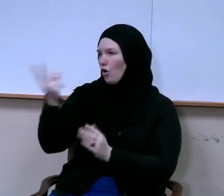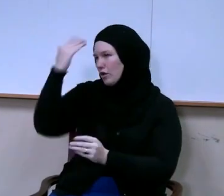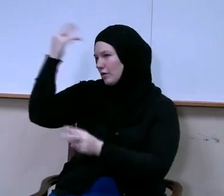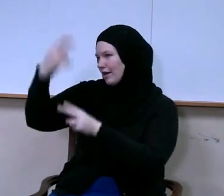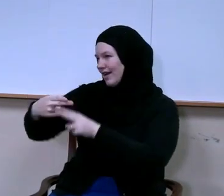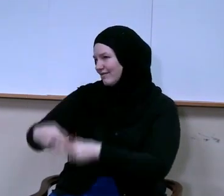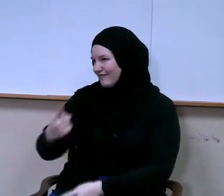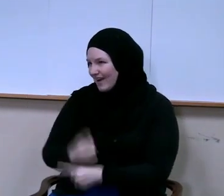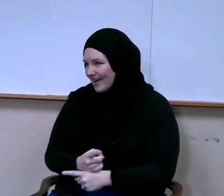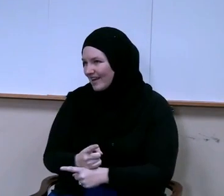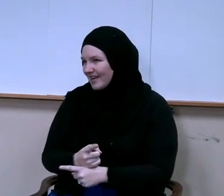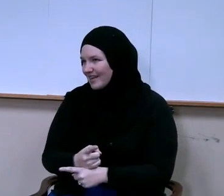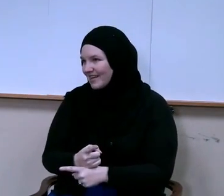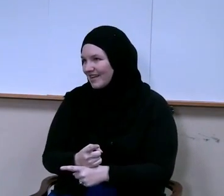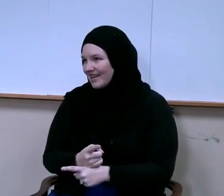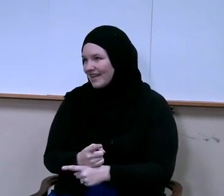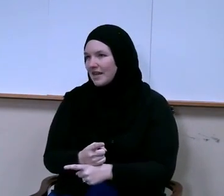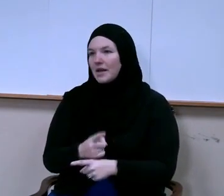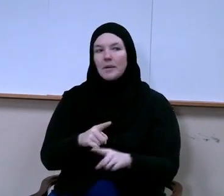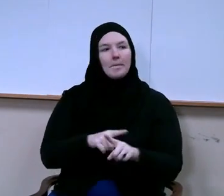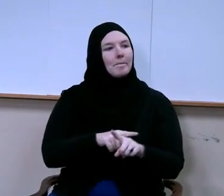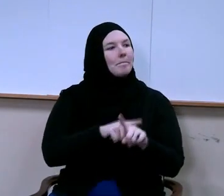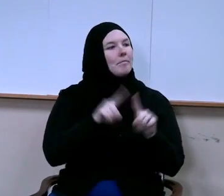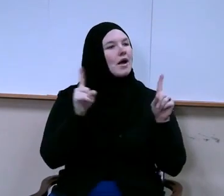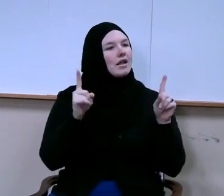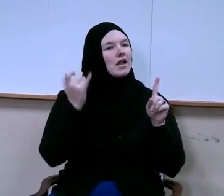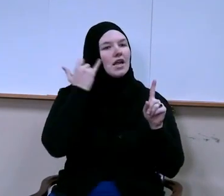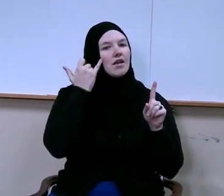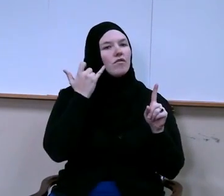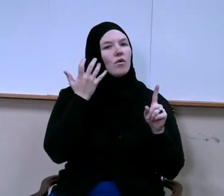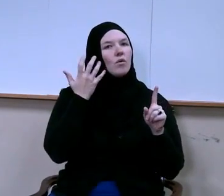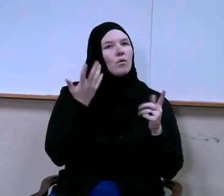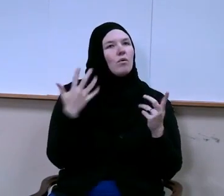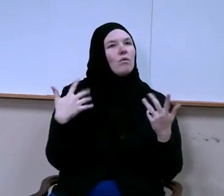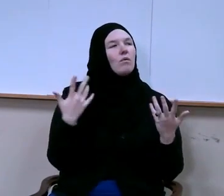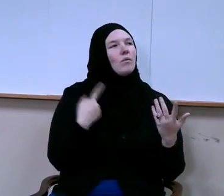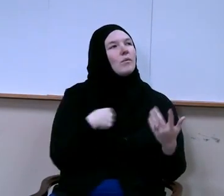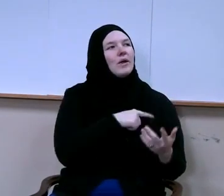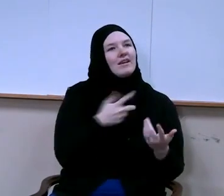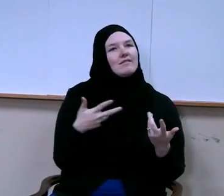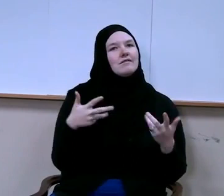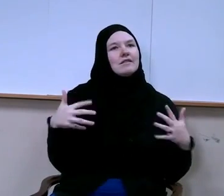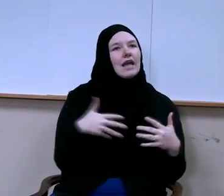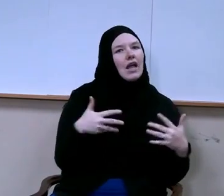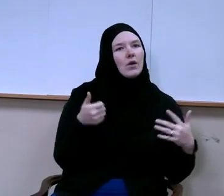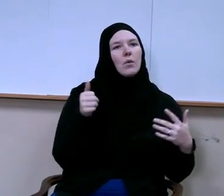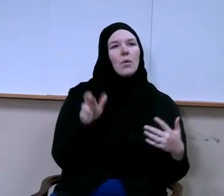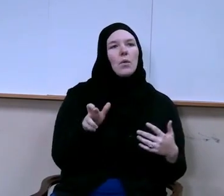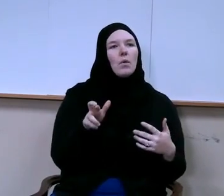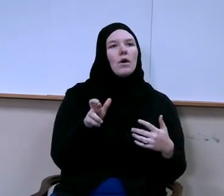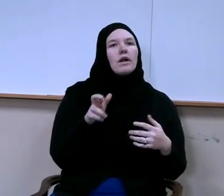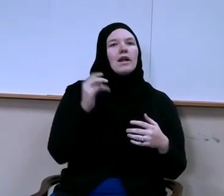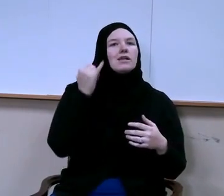don't, then we even act as if we never know Him, as if we never knew Allah. So